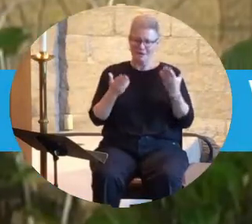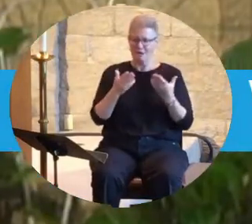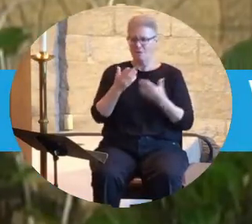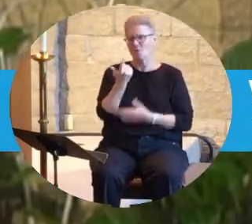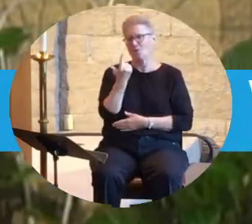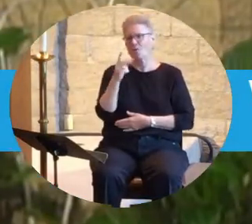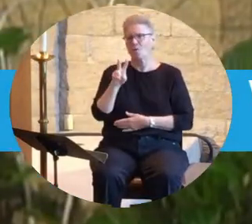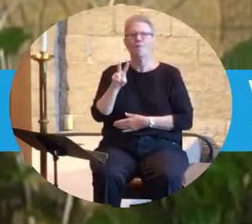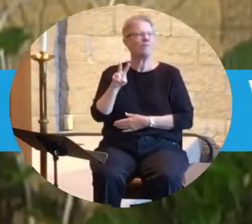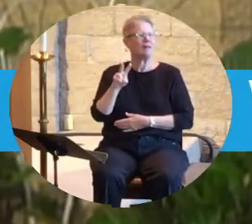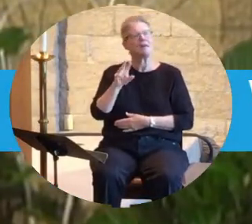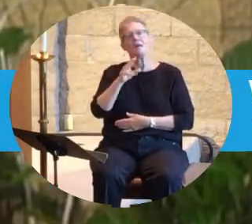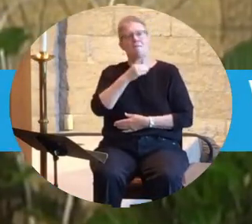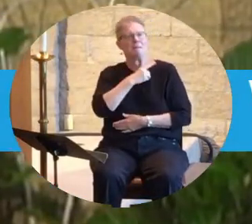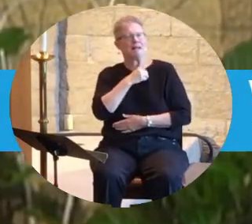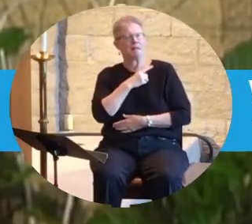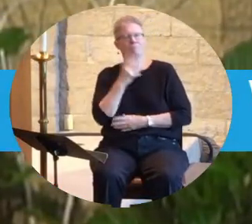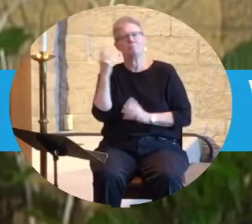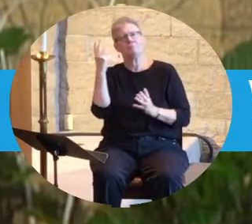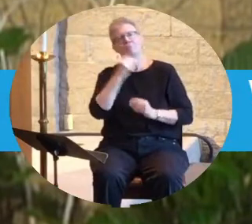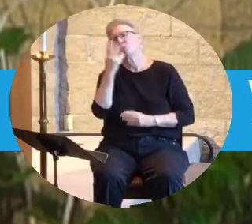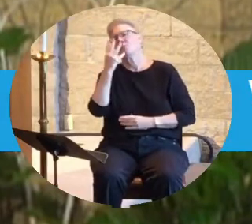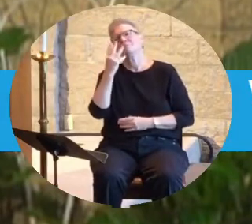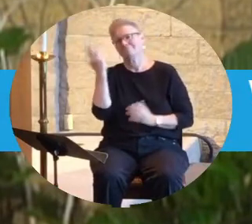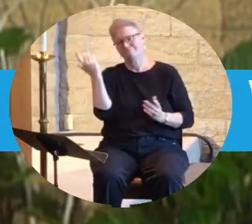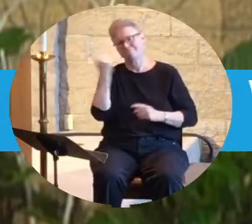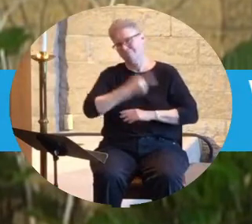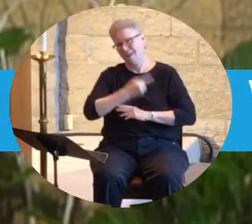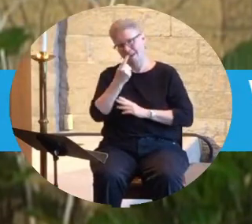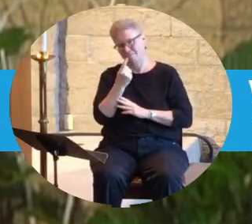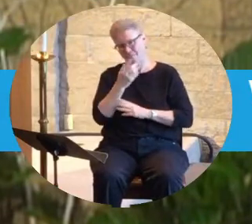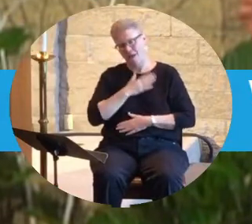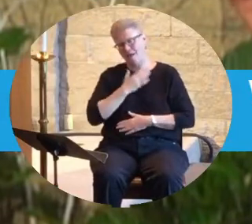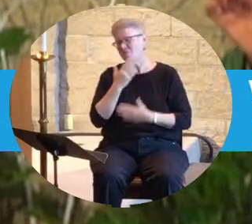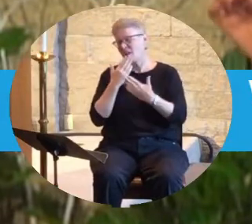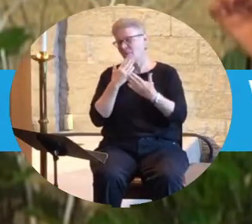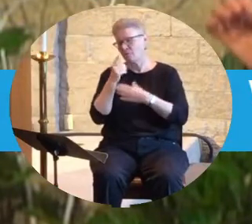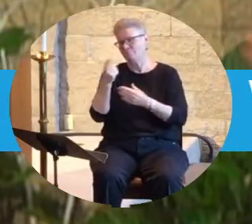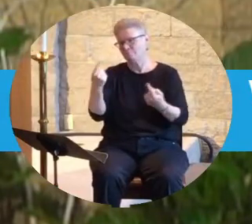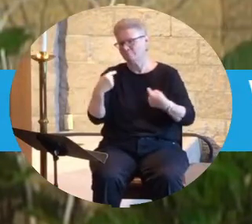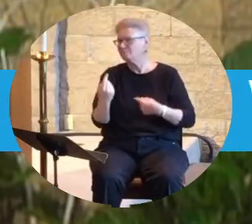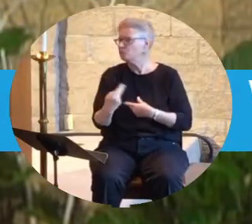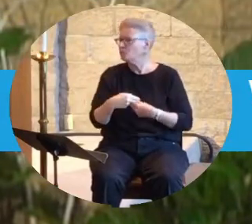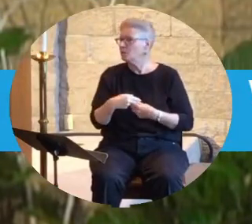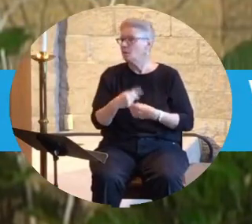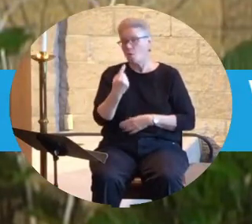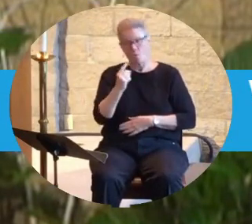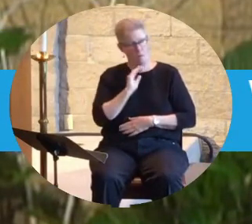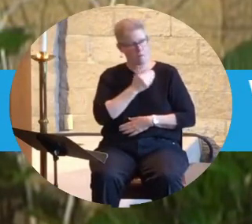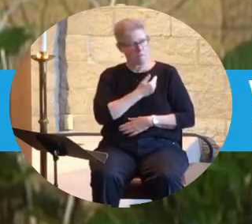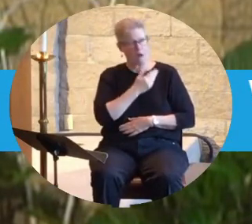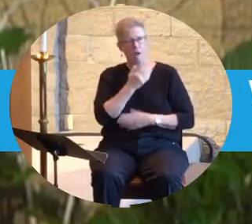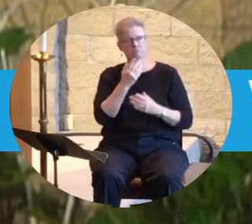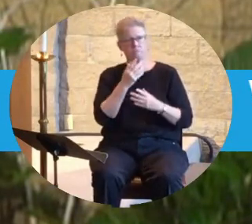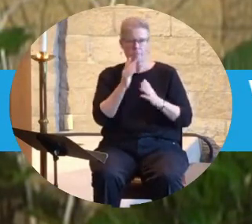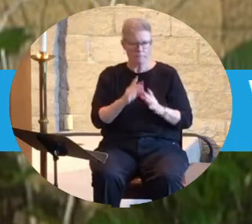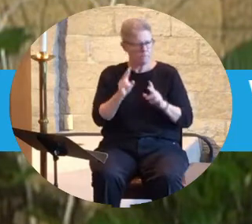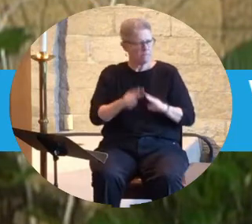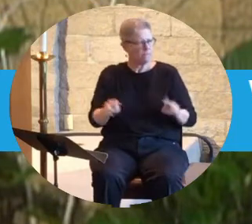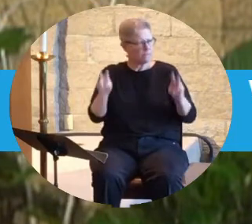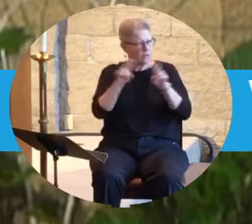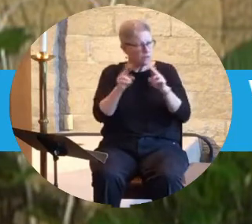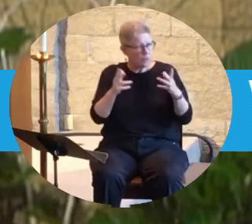Valley, Minneapolis. We're just grateful to have you with us. You know, we welcome you. One of our core values here is that of welcoming. Therefore, my dear friends, one